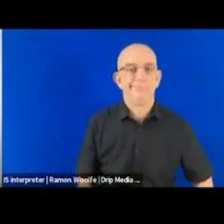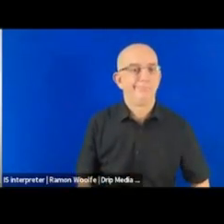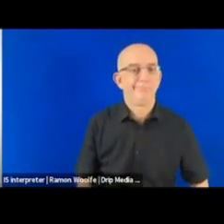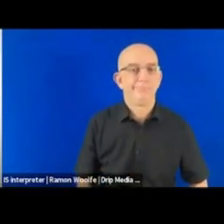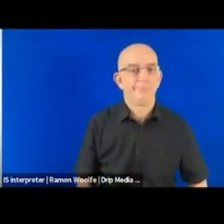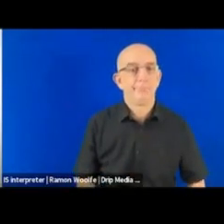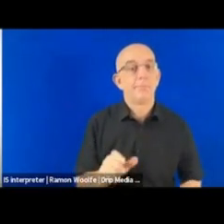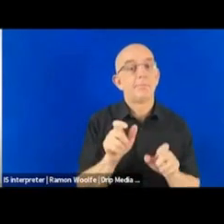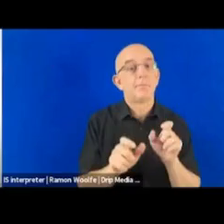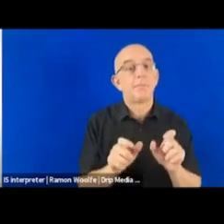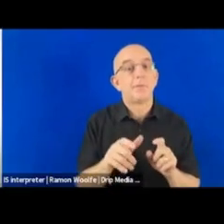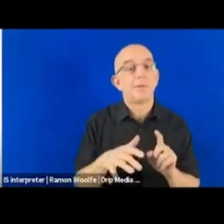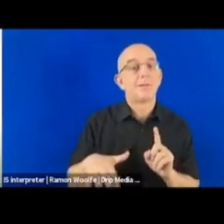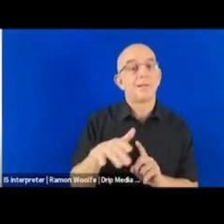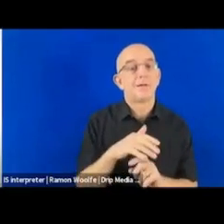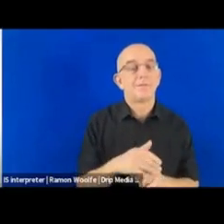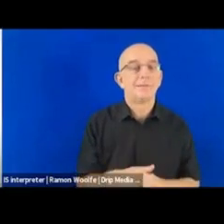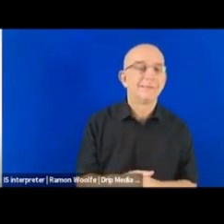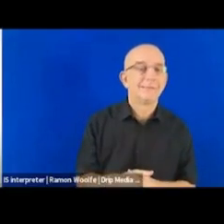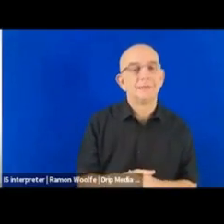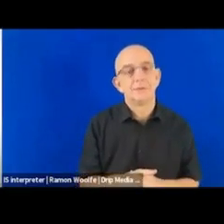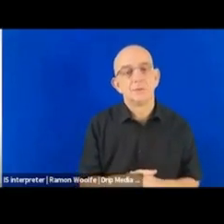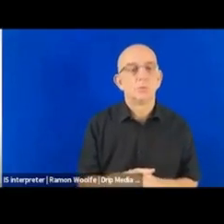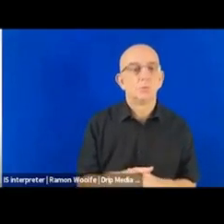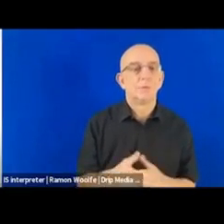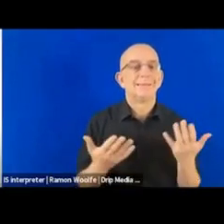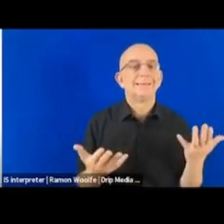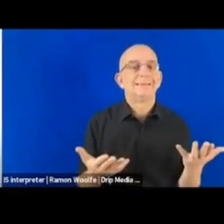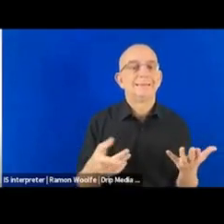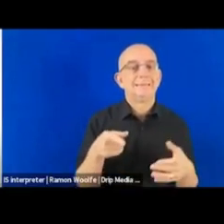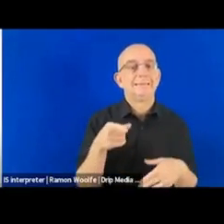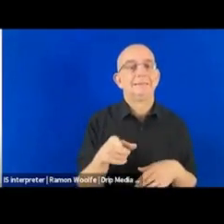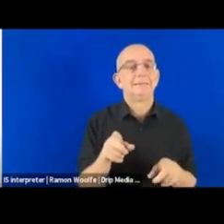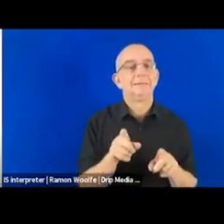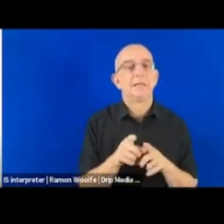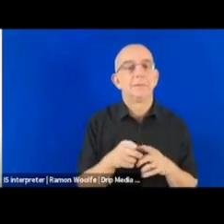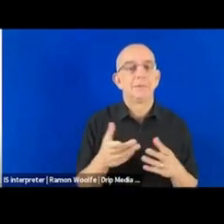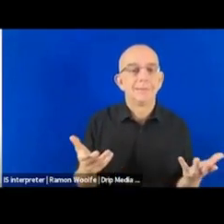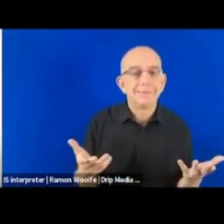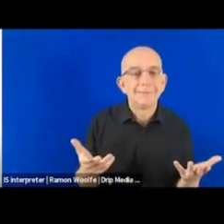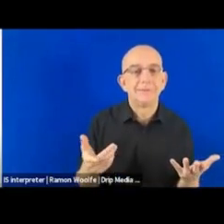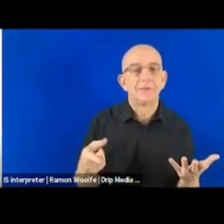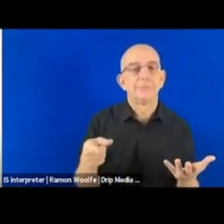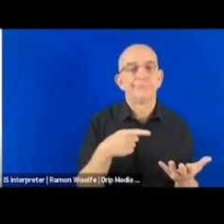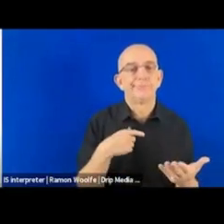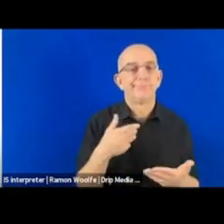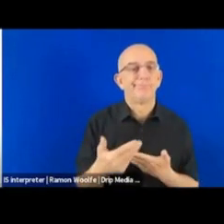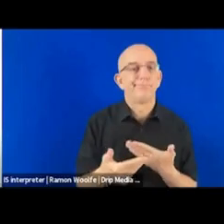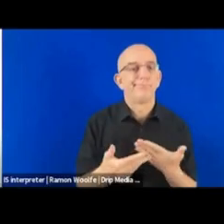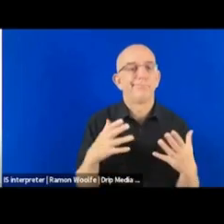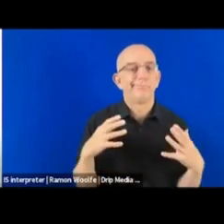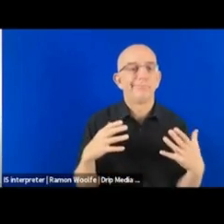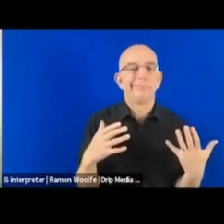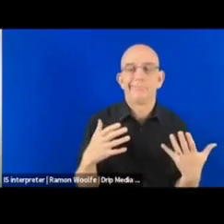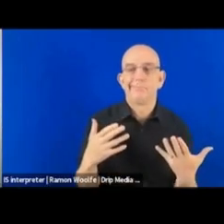the institution had to come in to help with the training. Can I have the next slide?